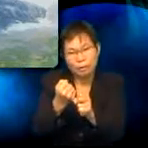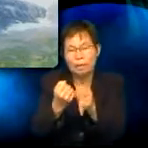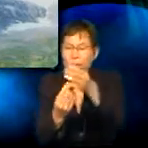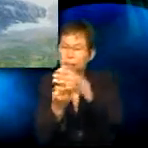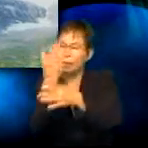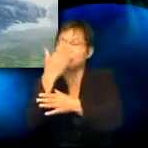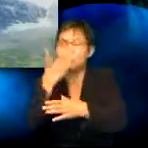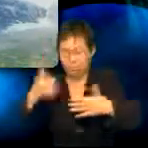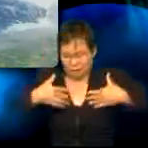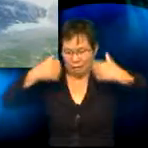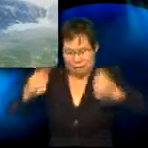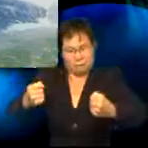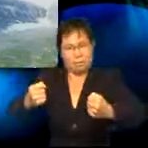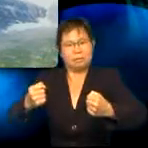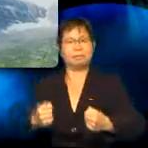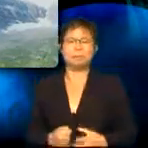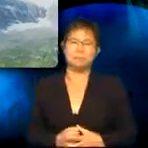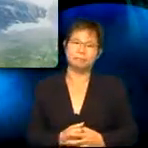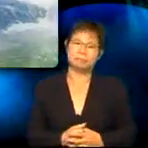are healthier.